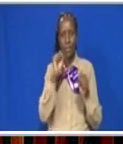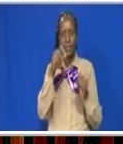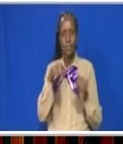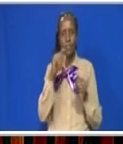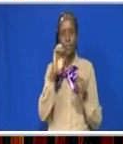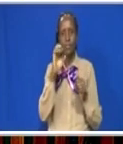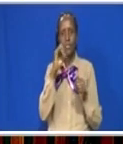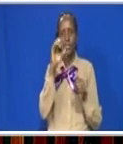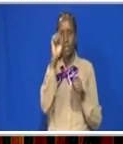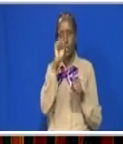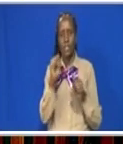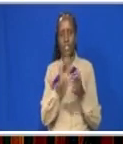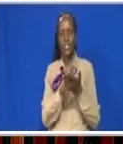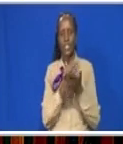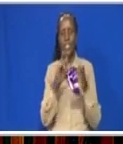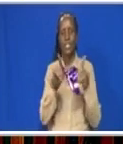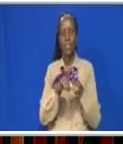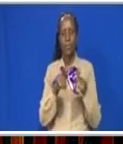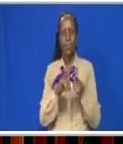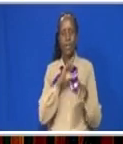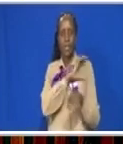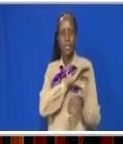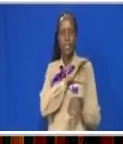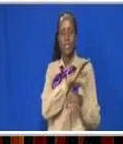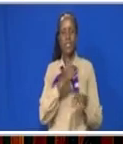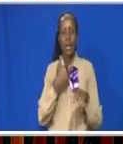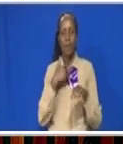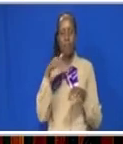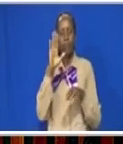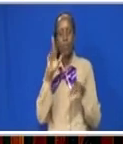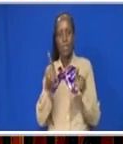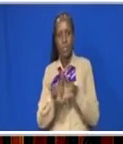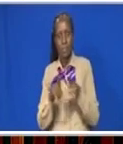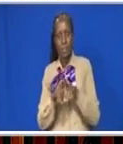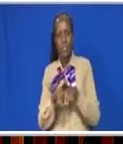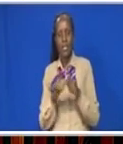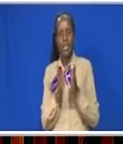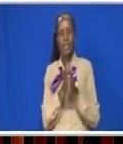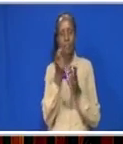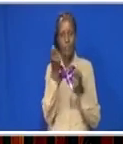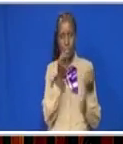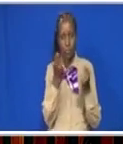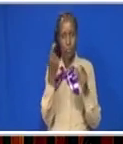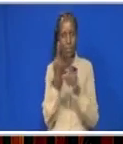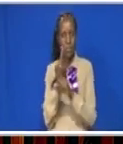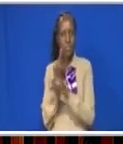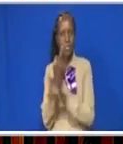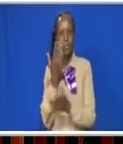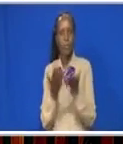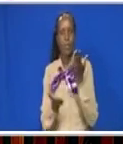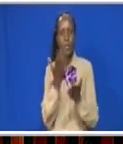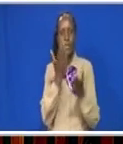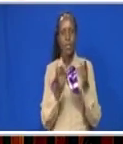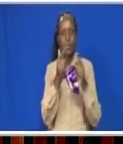similar characteristics. They have more similarities and very few differences compared